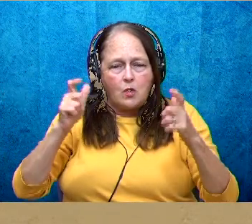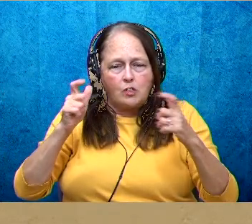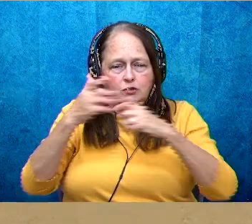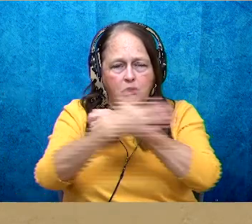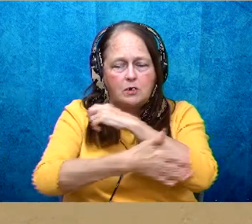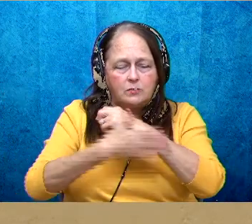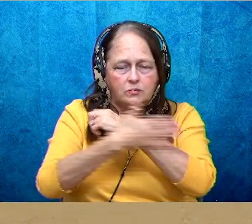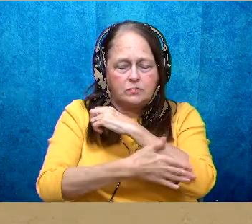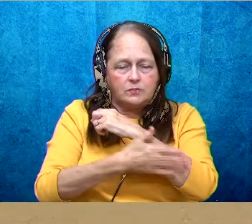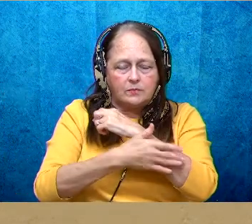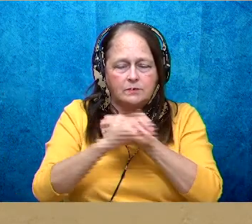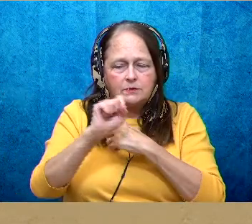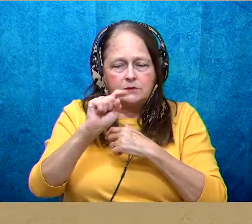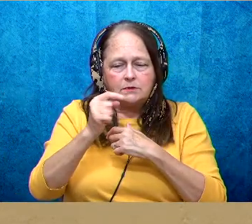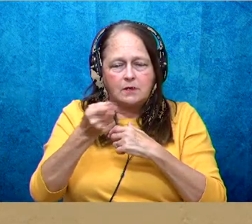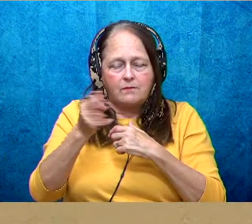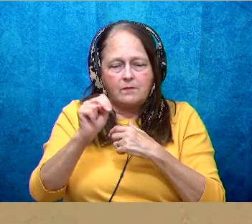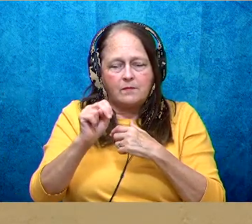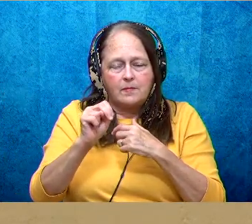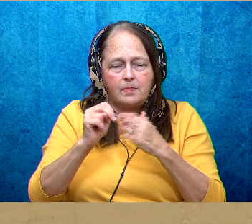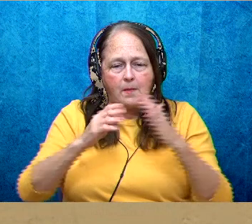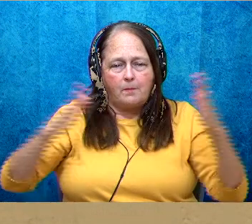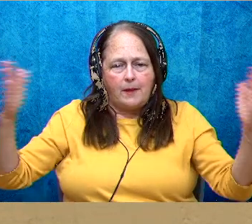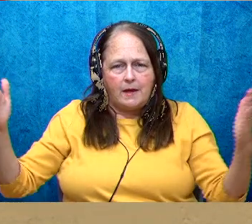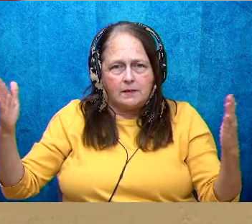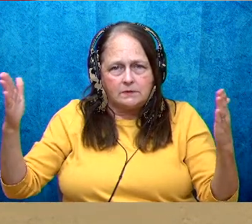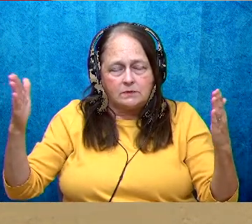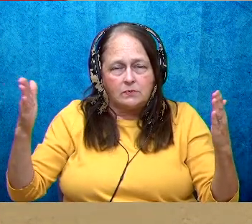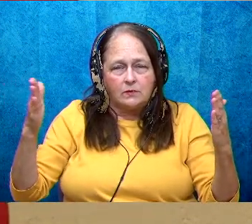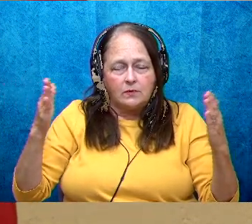country. Stefan said it's the biggest.